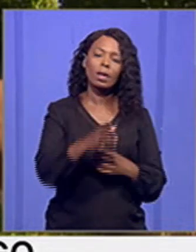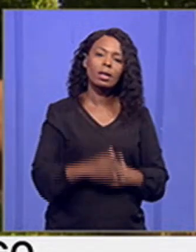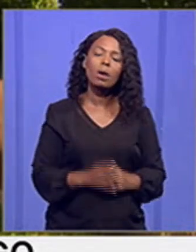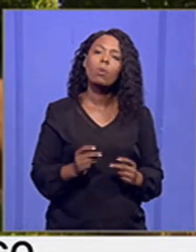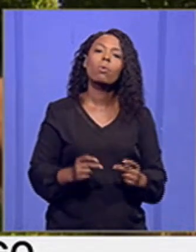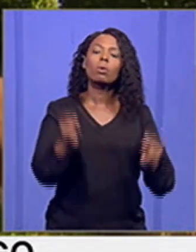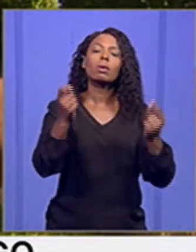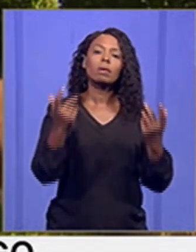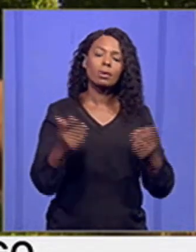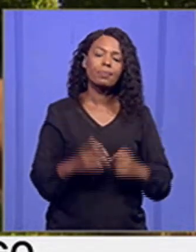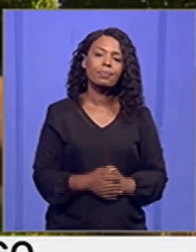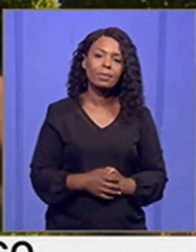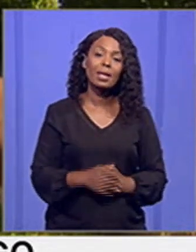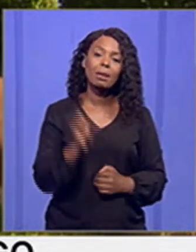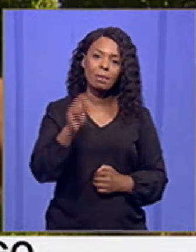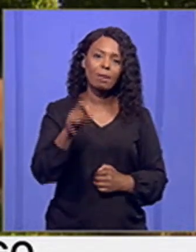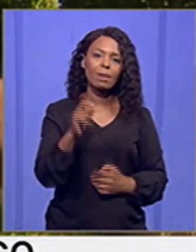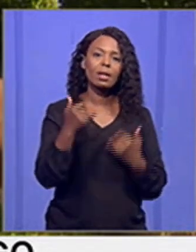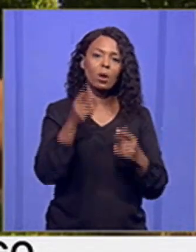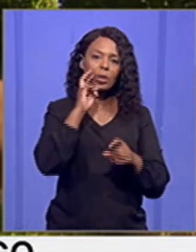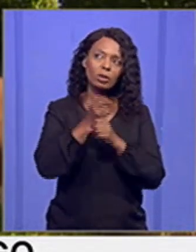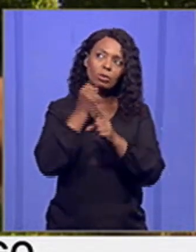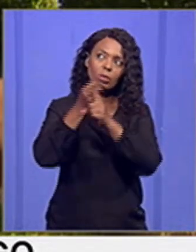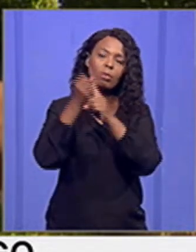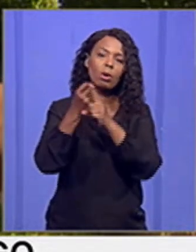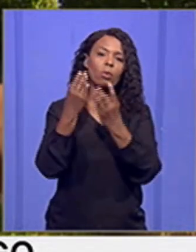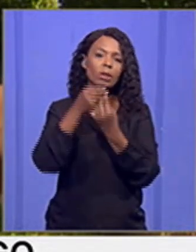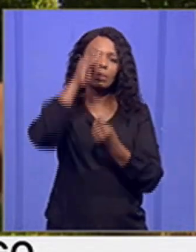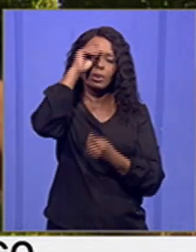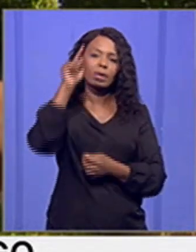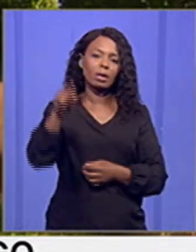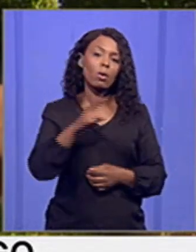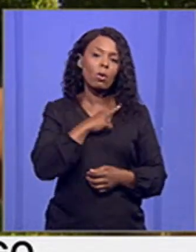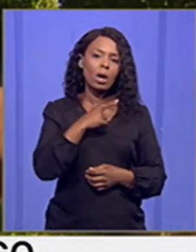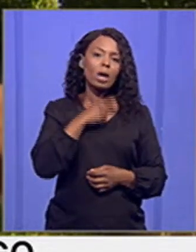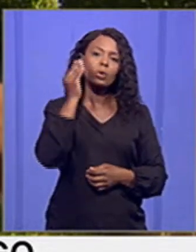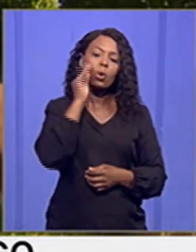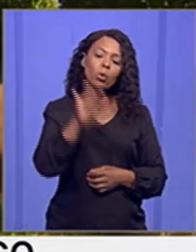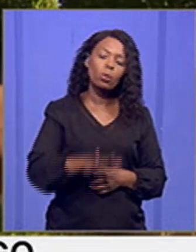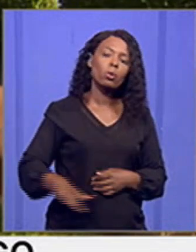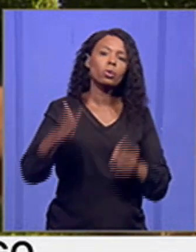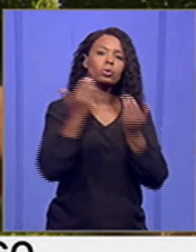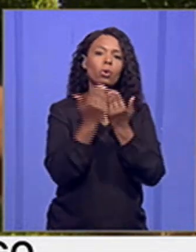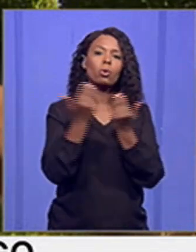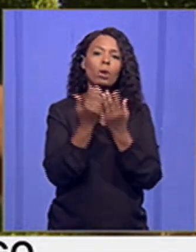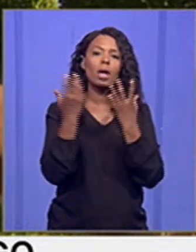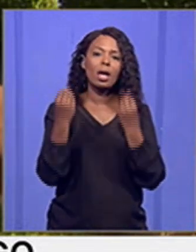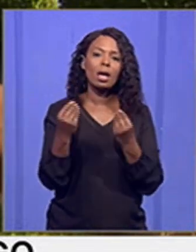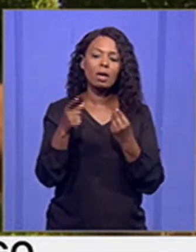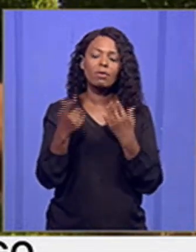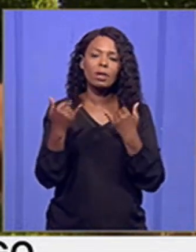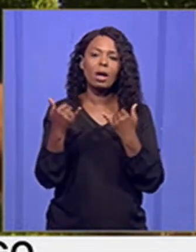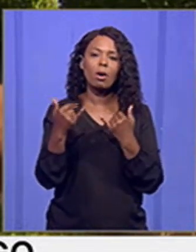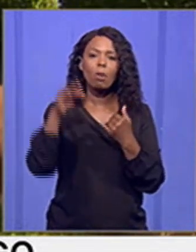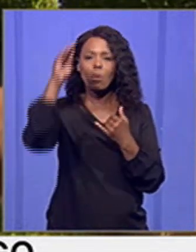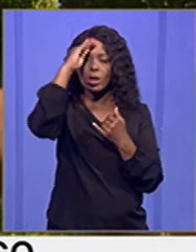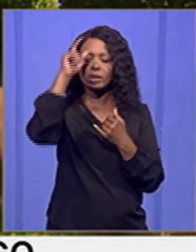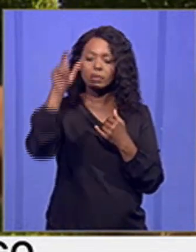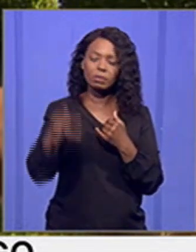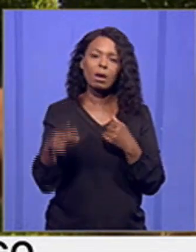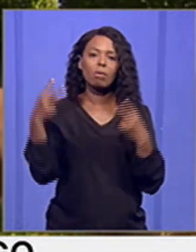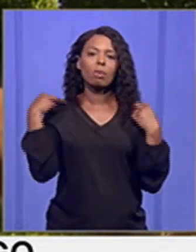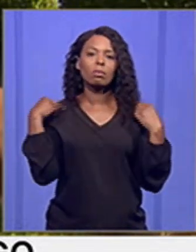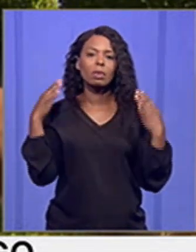quick as possible. So that's what we need to enhance, because we know that each and every school has a policing liaison officer